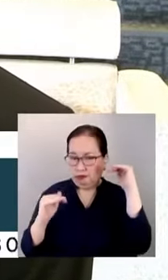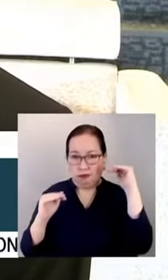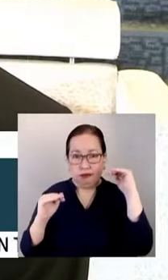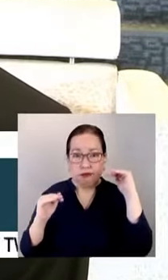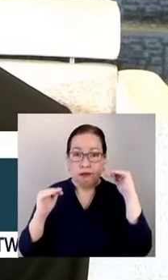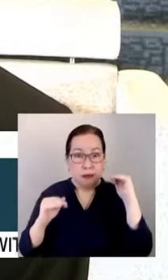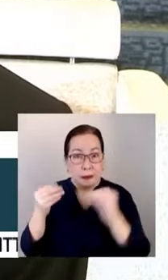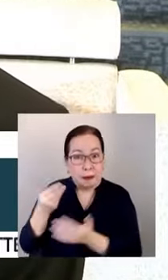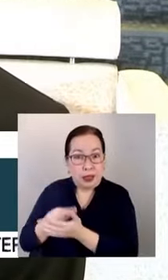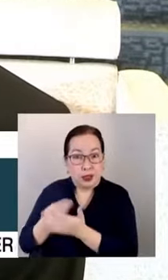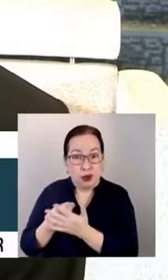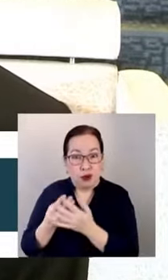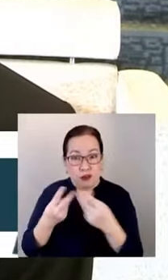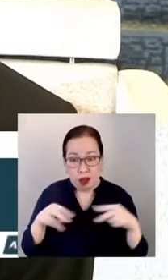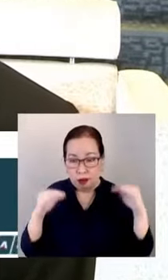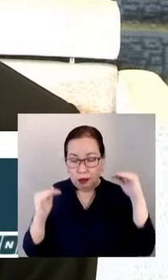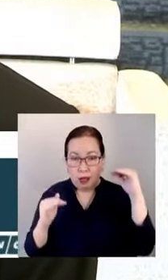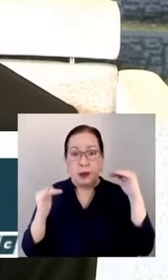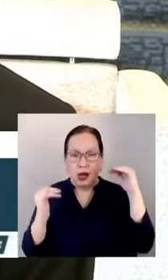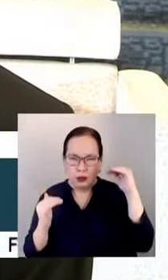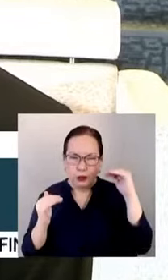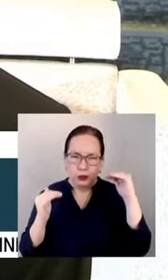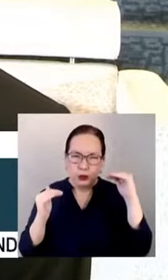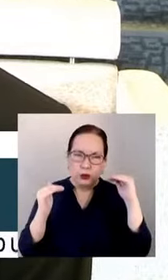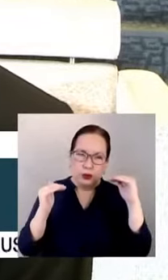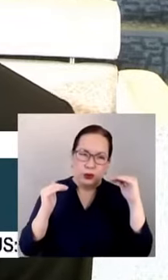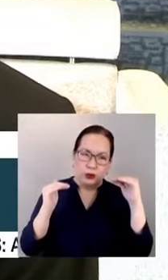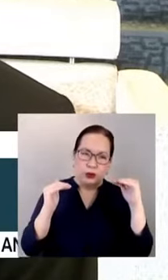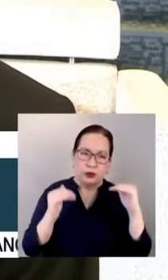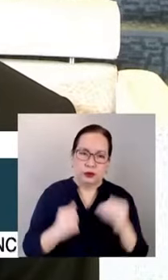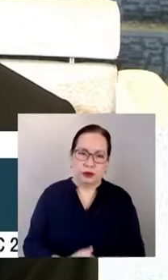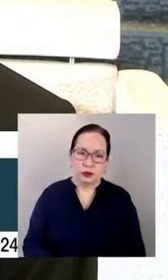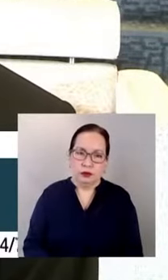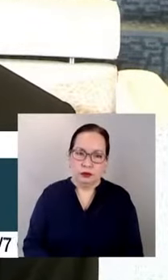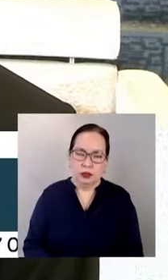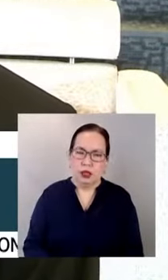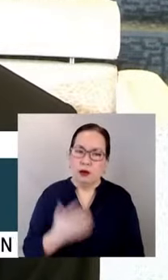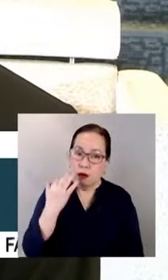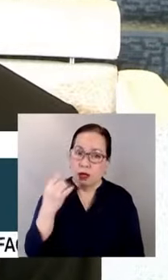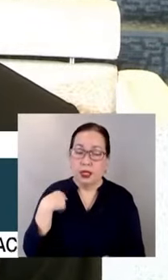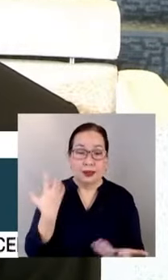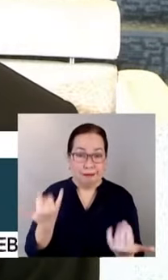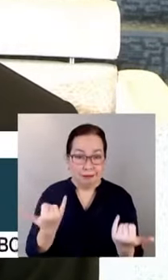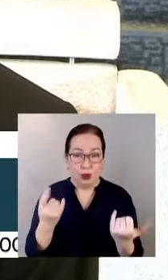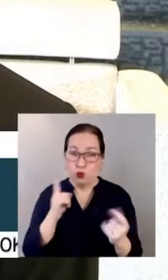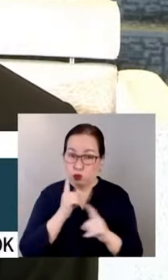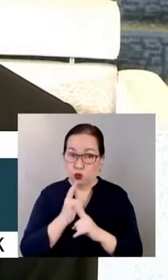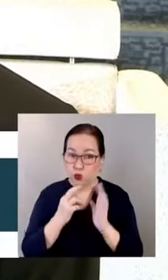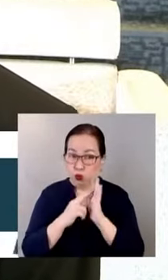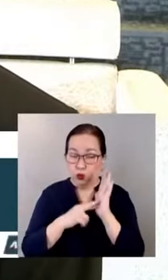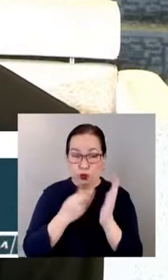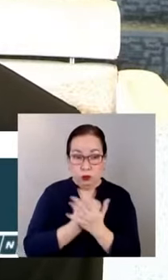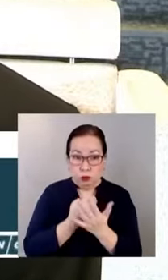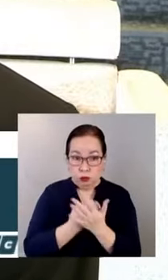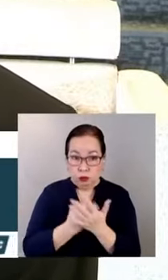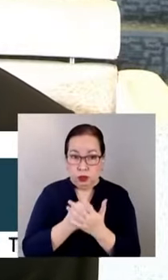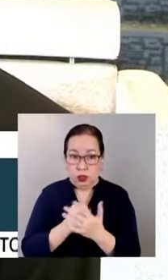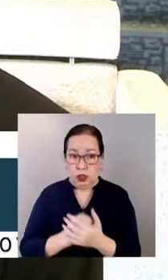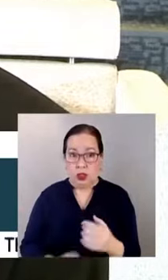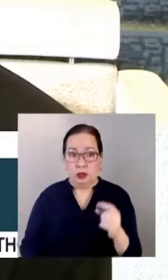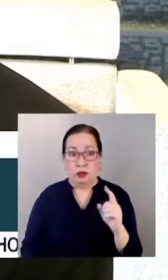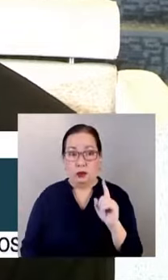about the interest rate differential as much as we were. Kasi dyan, a rule of thumb is between 1